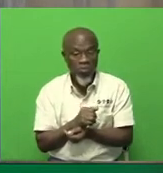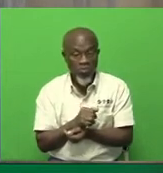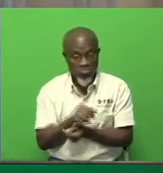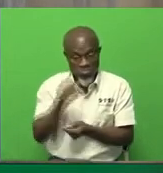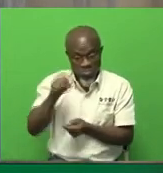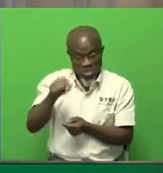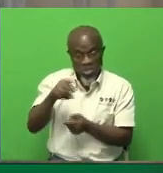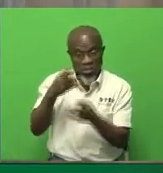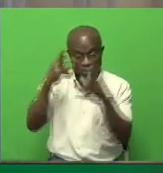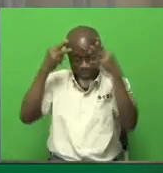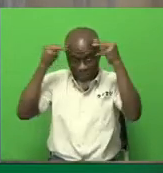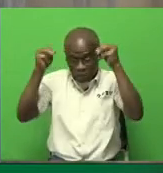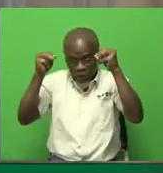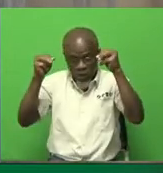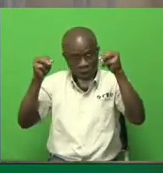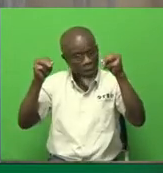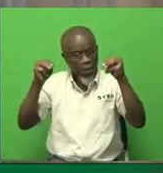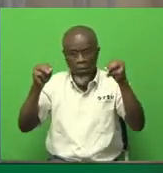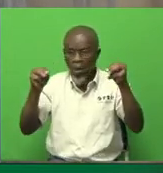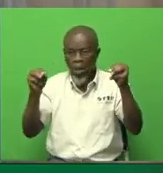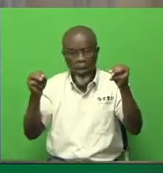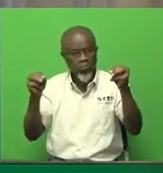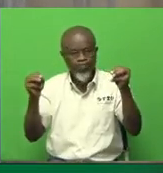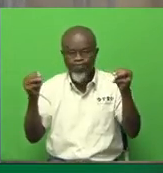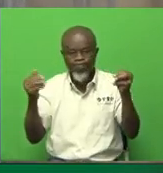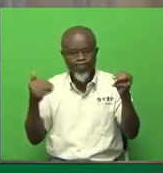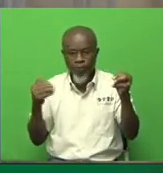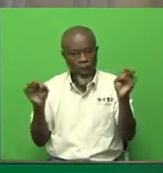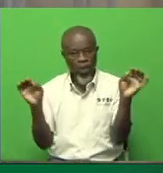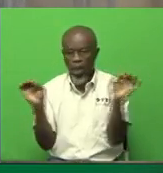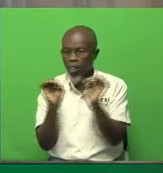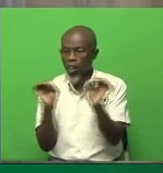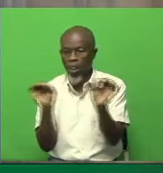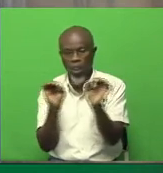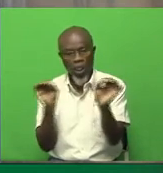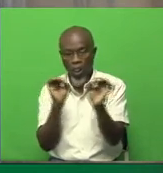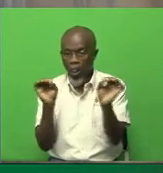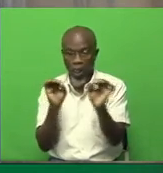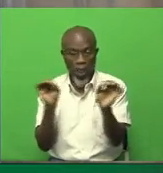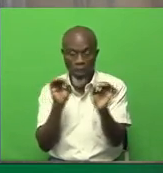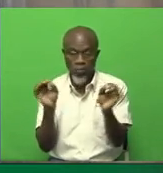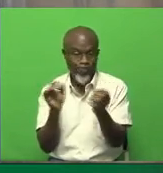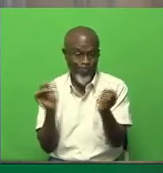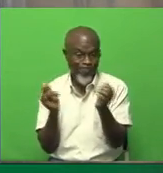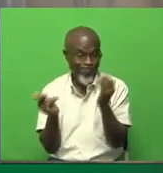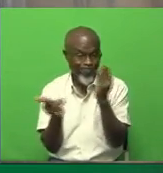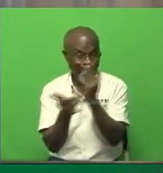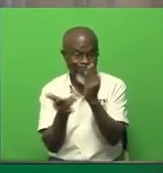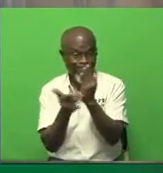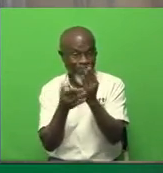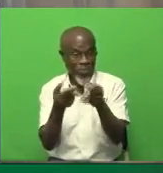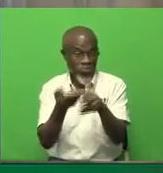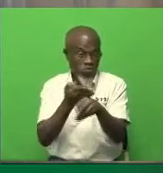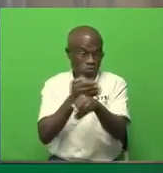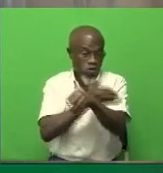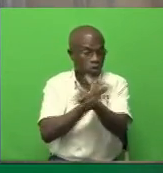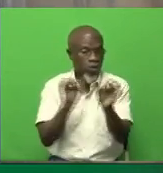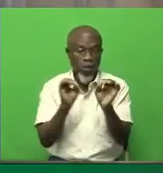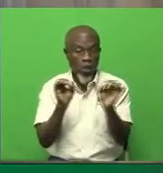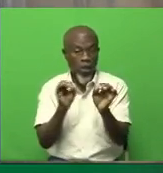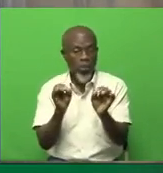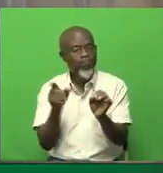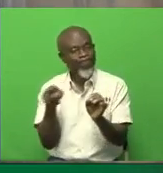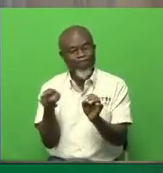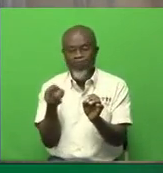this ministry has not been digitized since it was created two years ago so do we have any hope